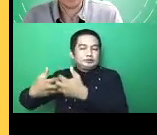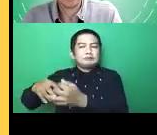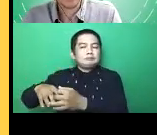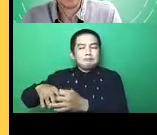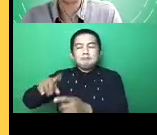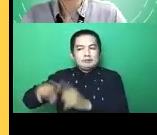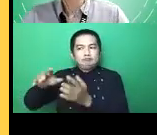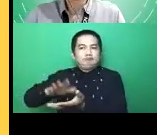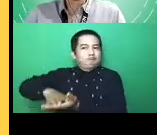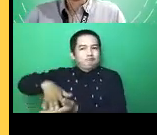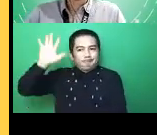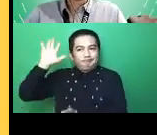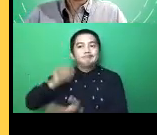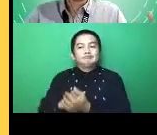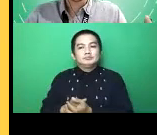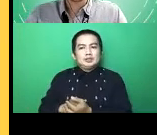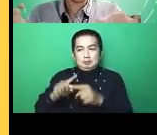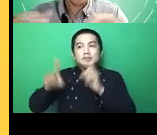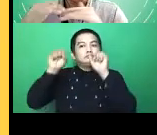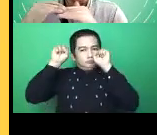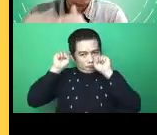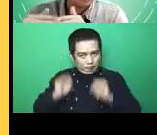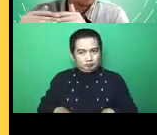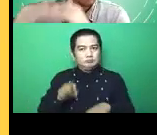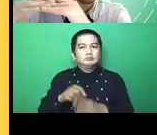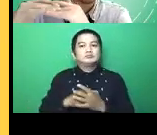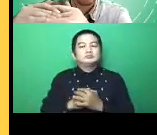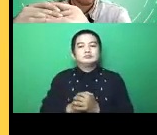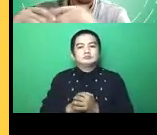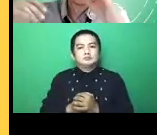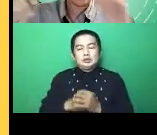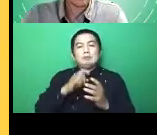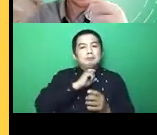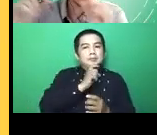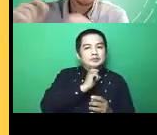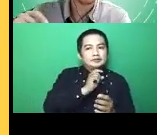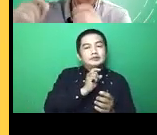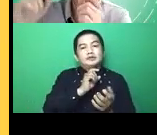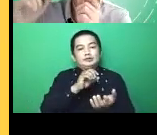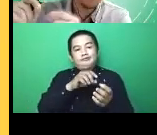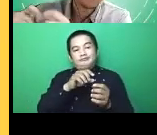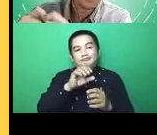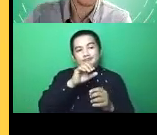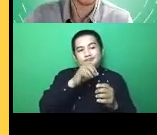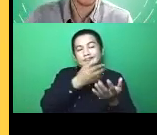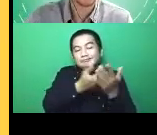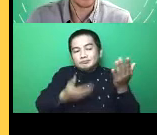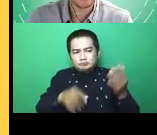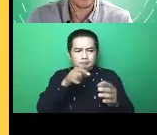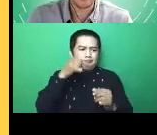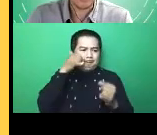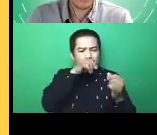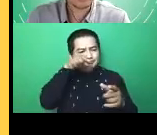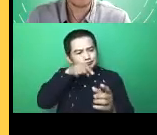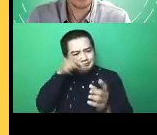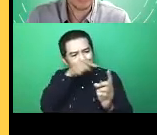can. So in this process, you can actually build up metal objects by lasering the metal particles together.